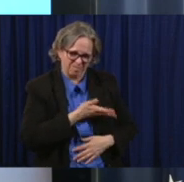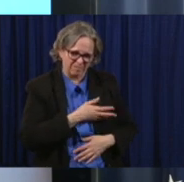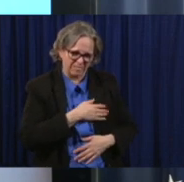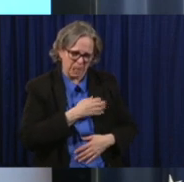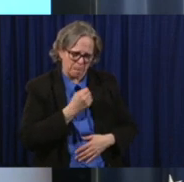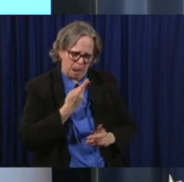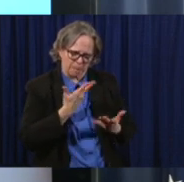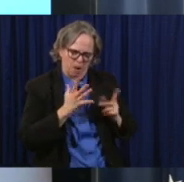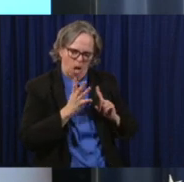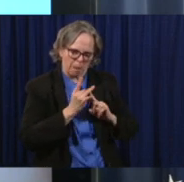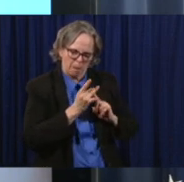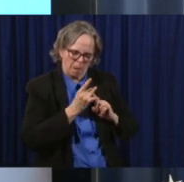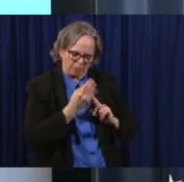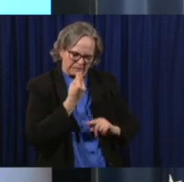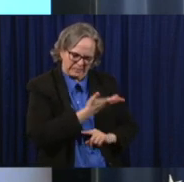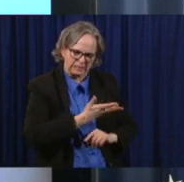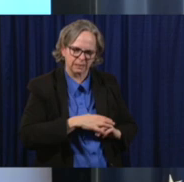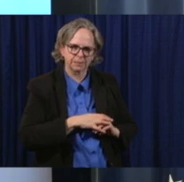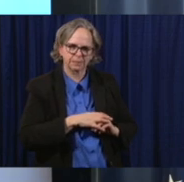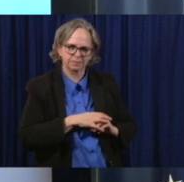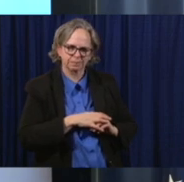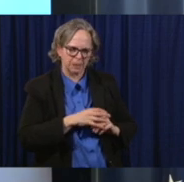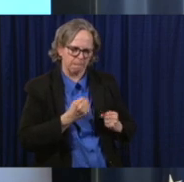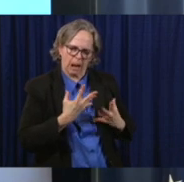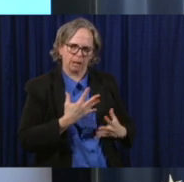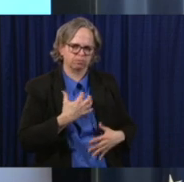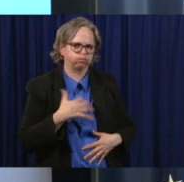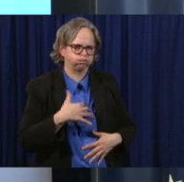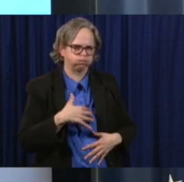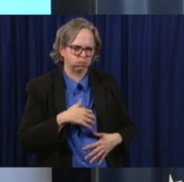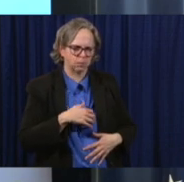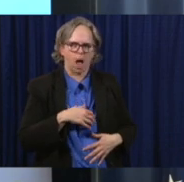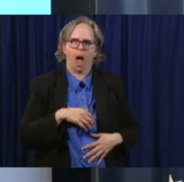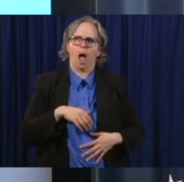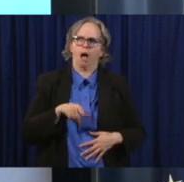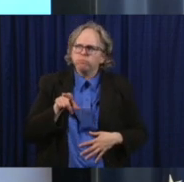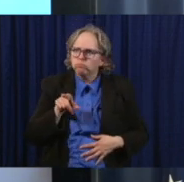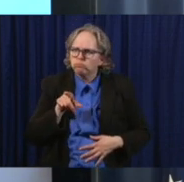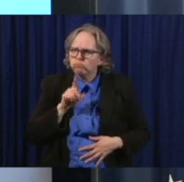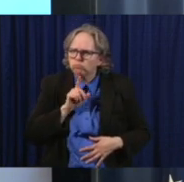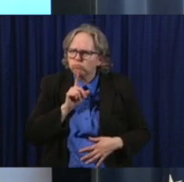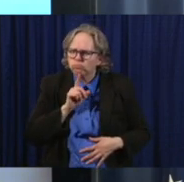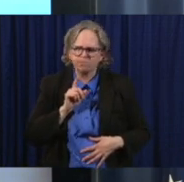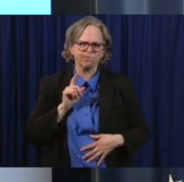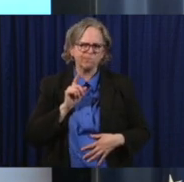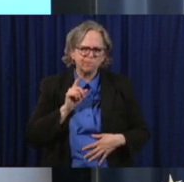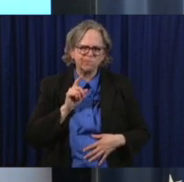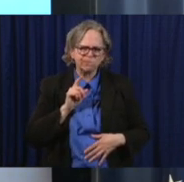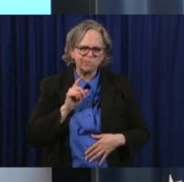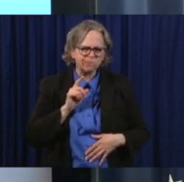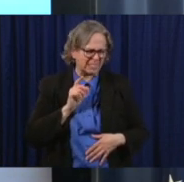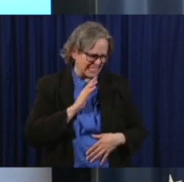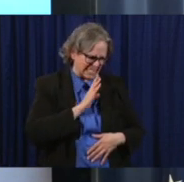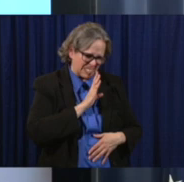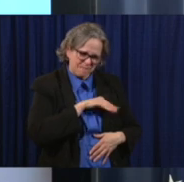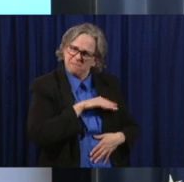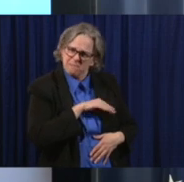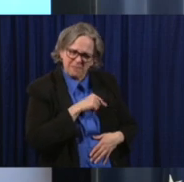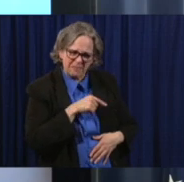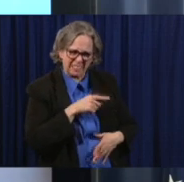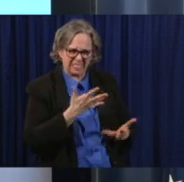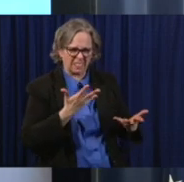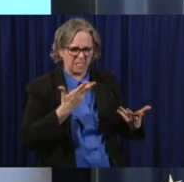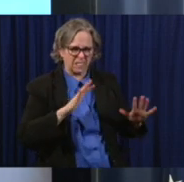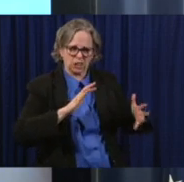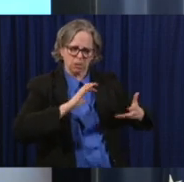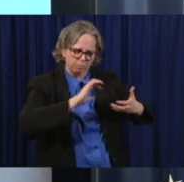COVID cases identified. When I talked with them, they had already been working with one of our hospital partners in Northeast